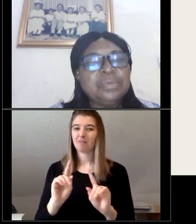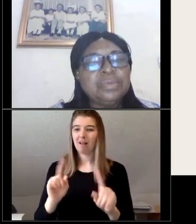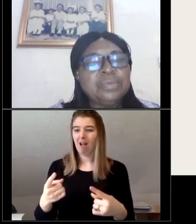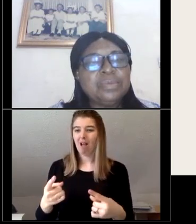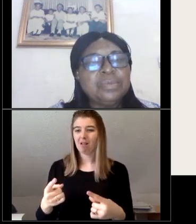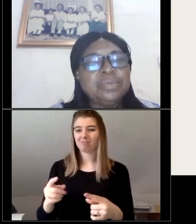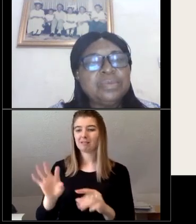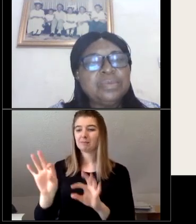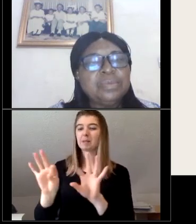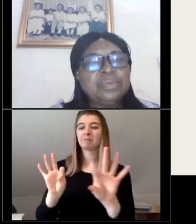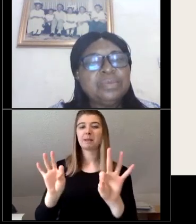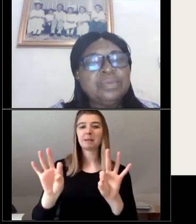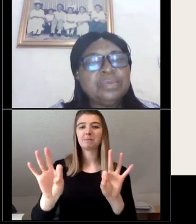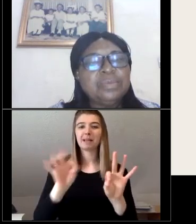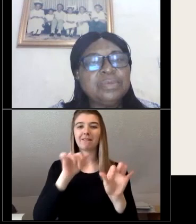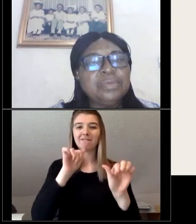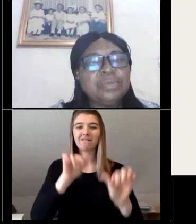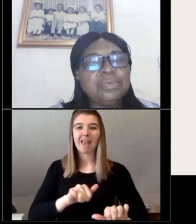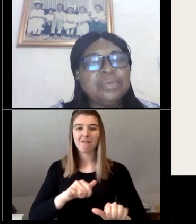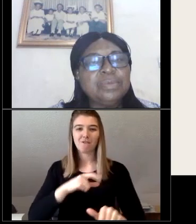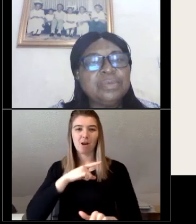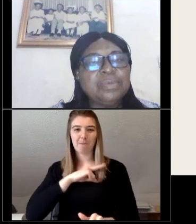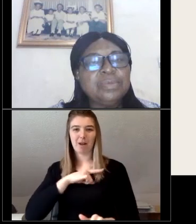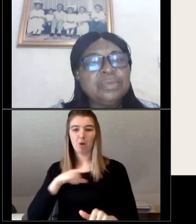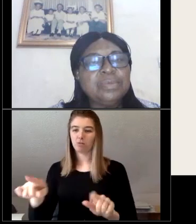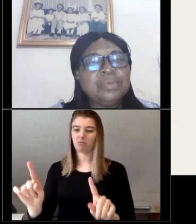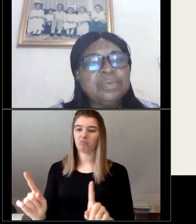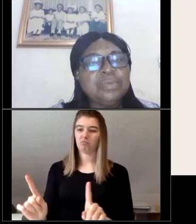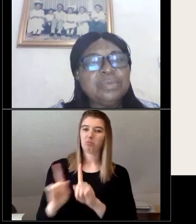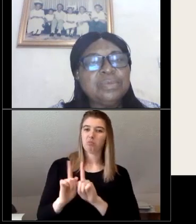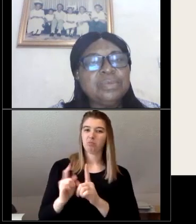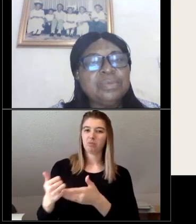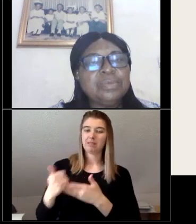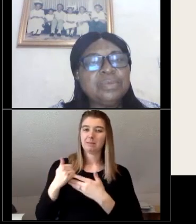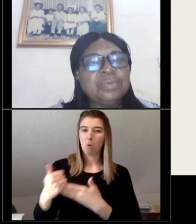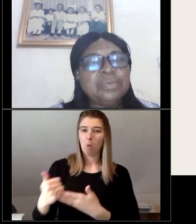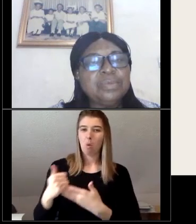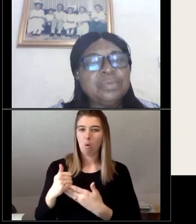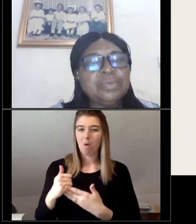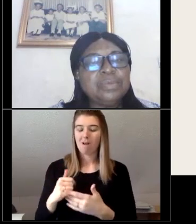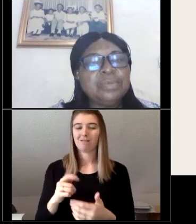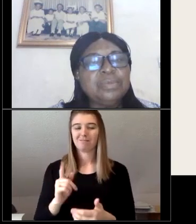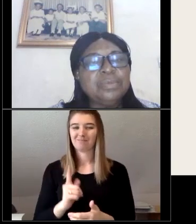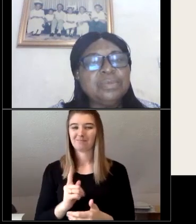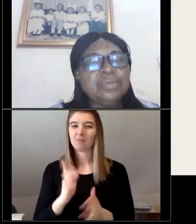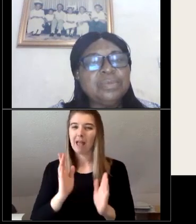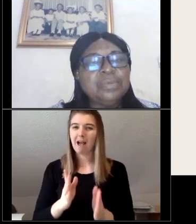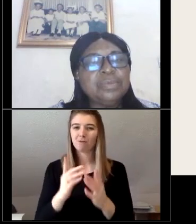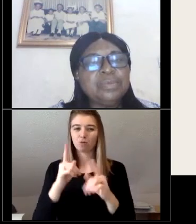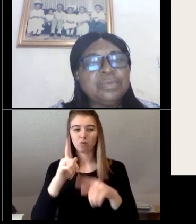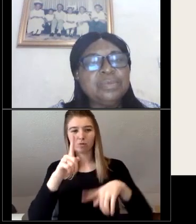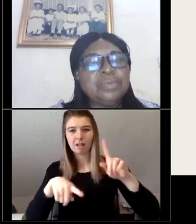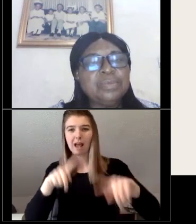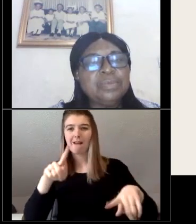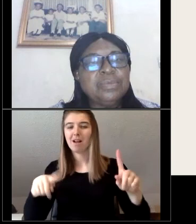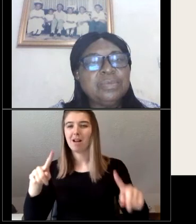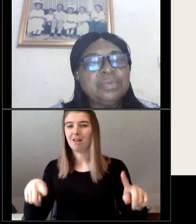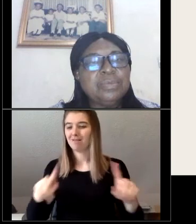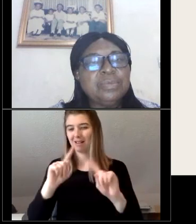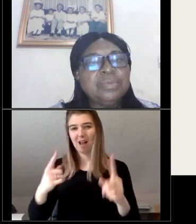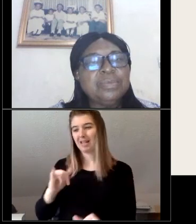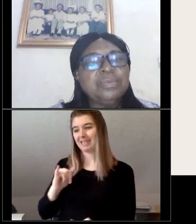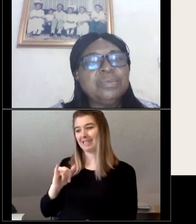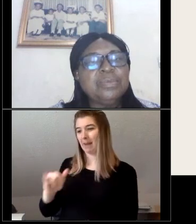next position because you become my advocate in the future. We have to look diversely. And actually, if that's not happening, then organizations